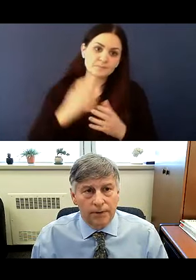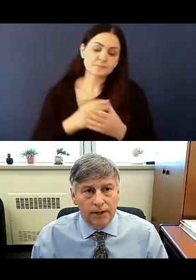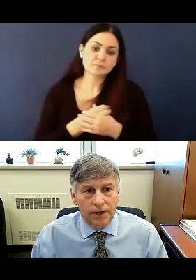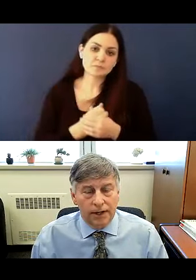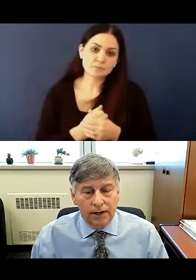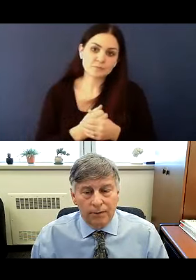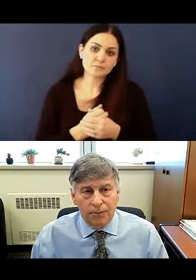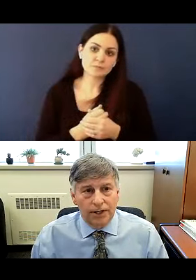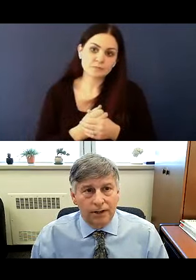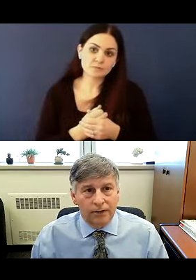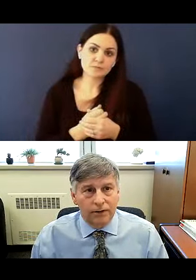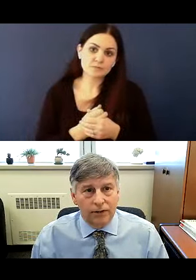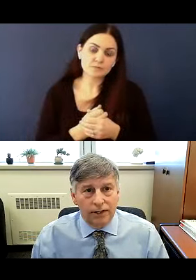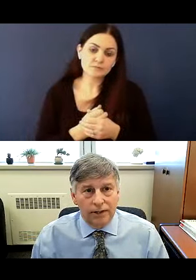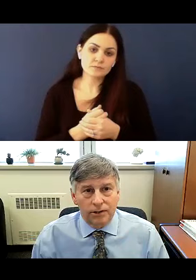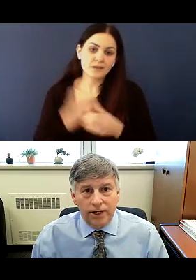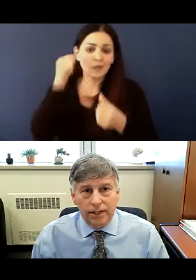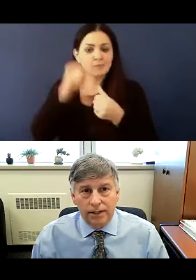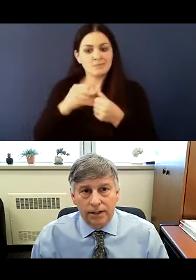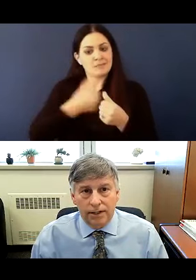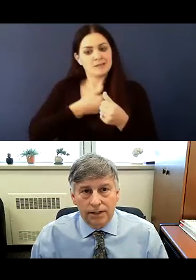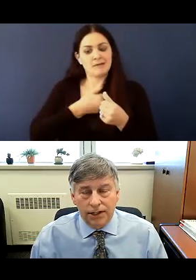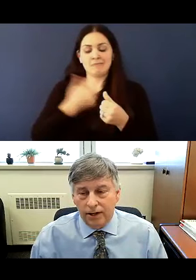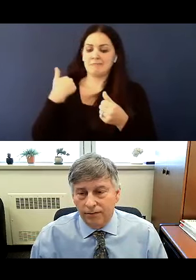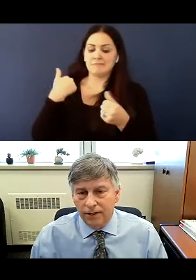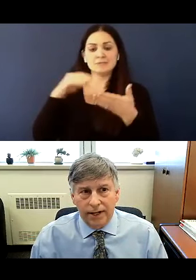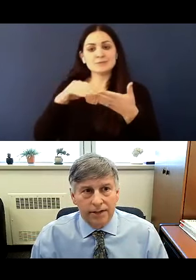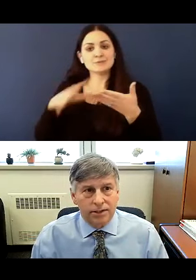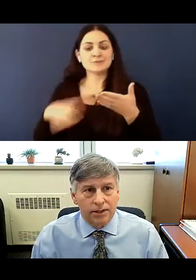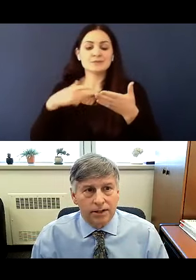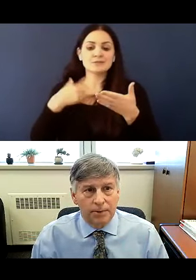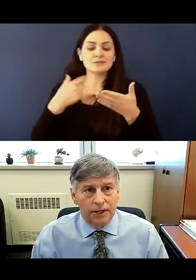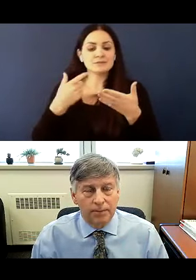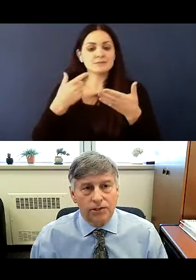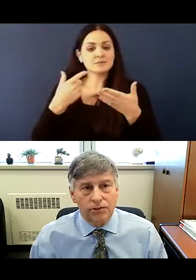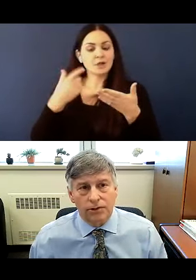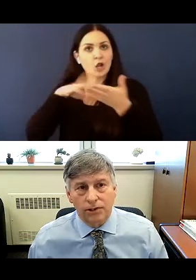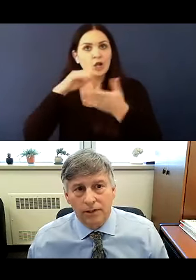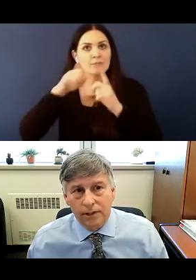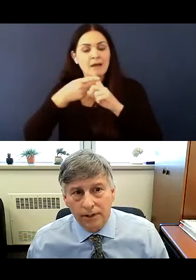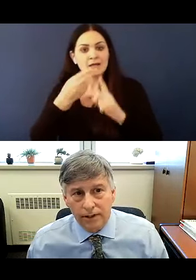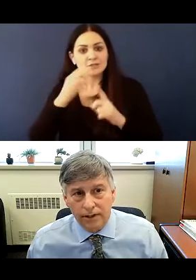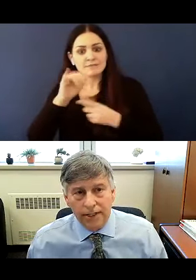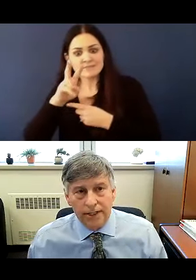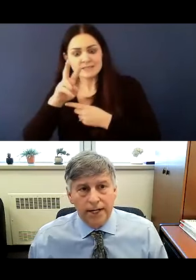about. Now, I remember being a learner and trainee as the HIV and AIDS epidemic